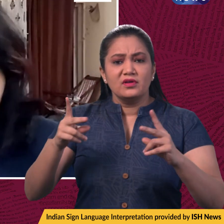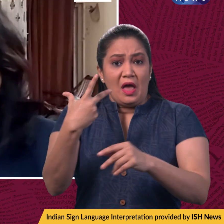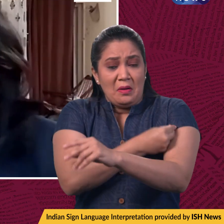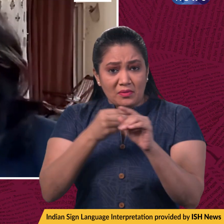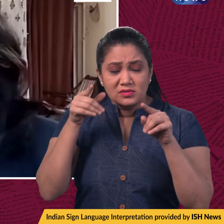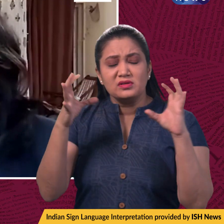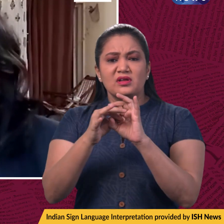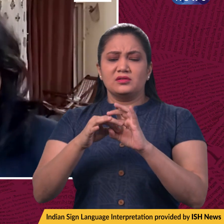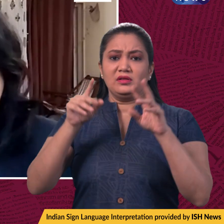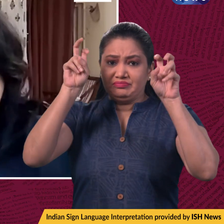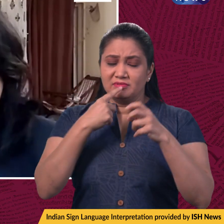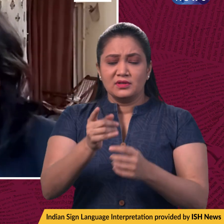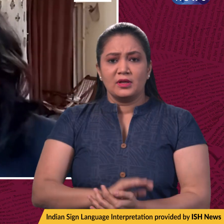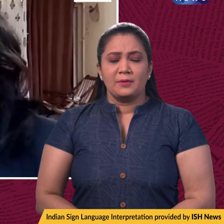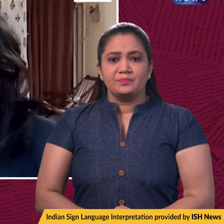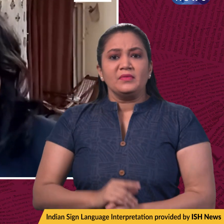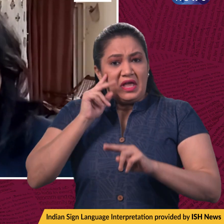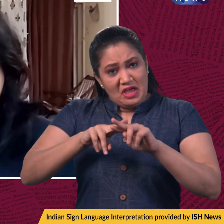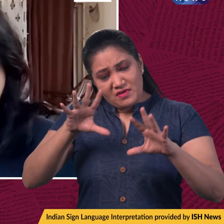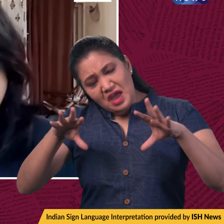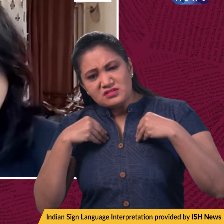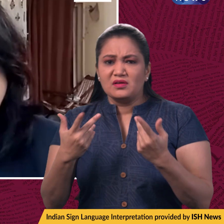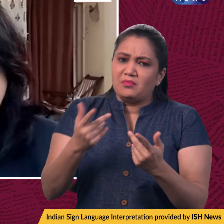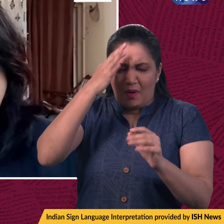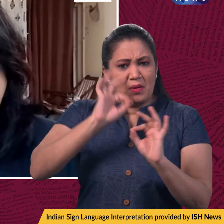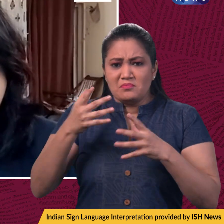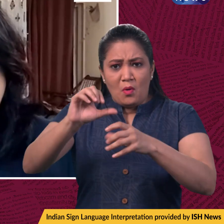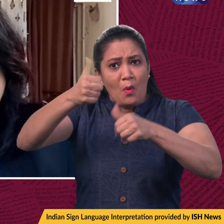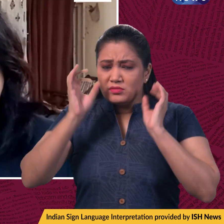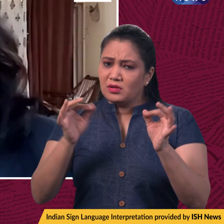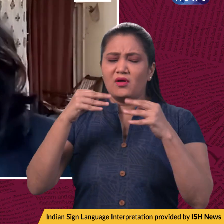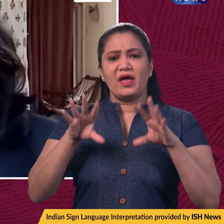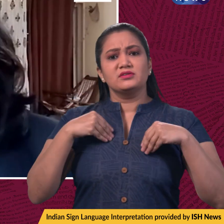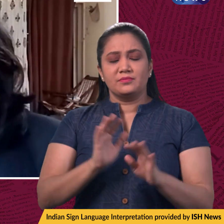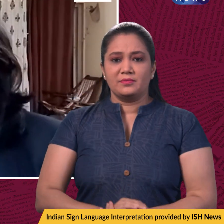jab status was, and I quote, the price that I'm willing to